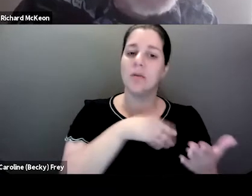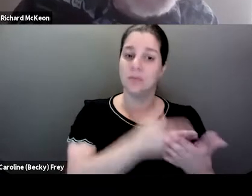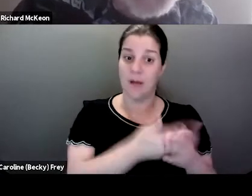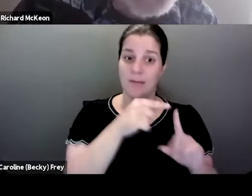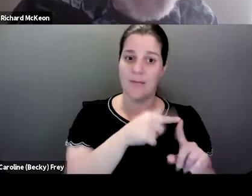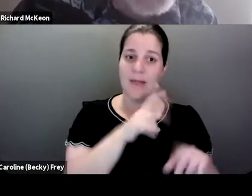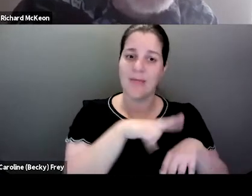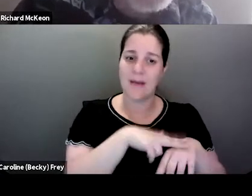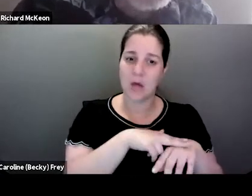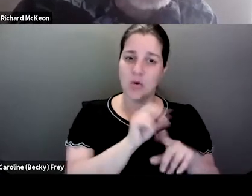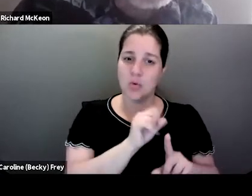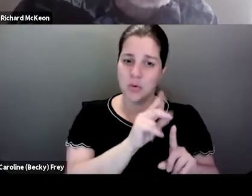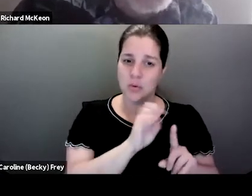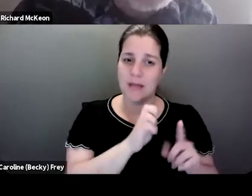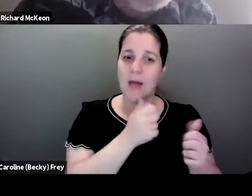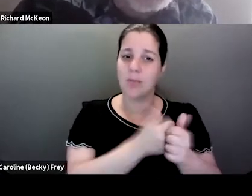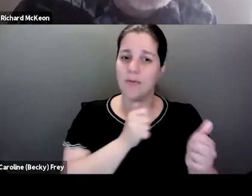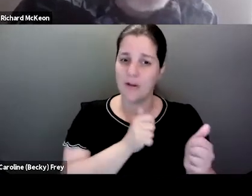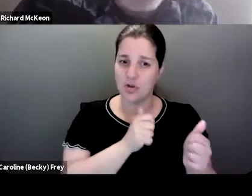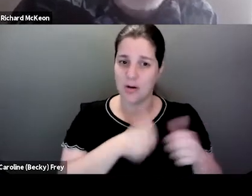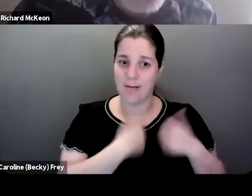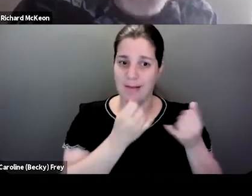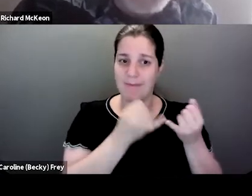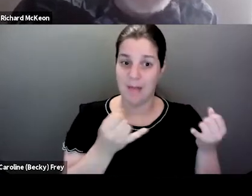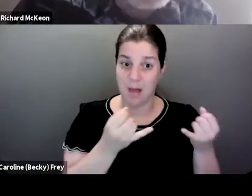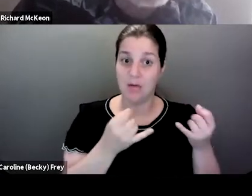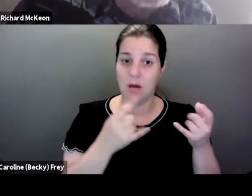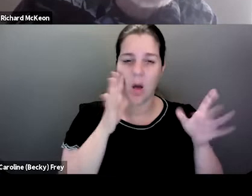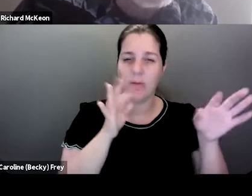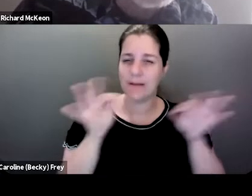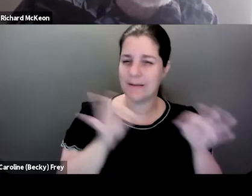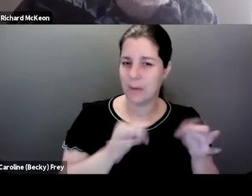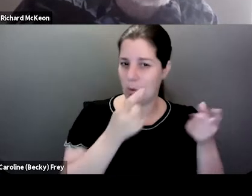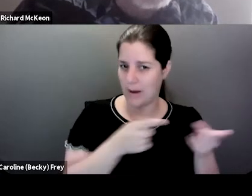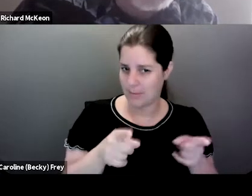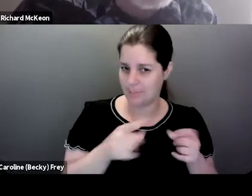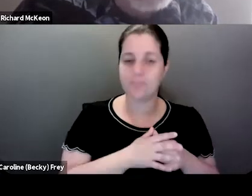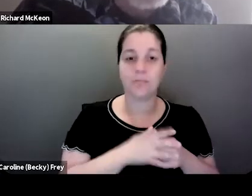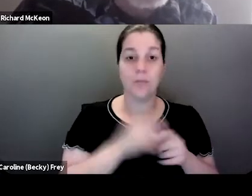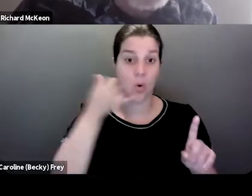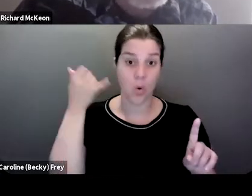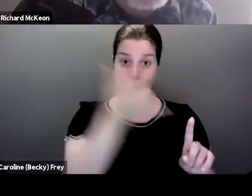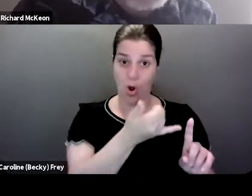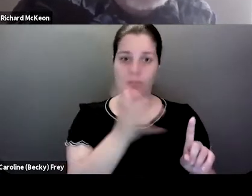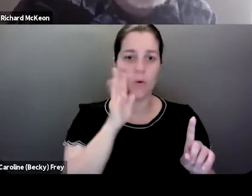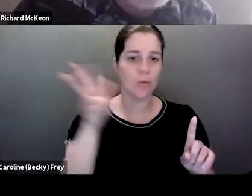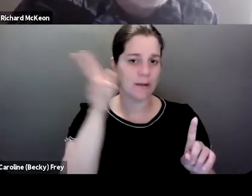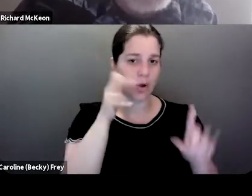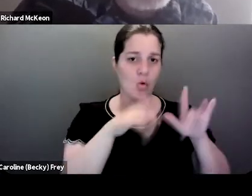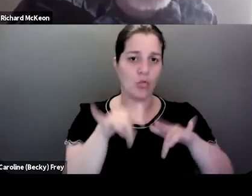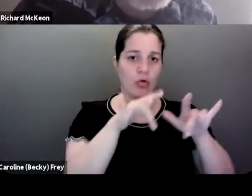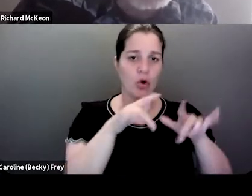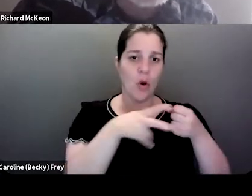and what will continue to happen with 988? When you call, you hear a recorded message, and